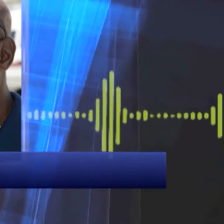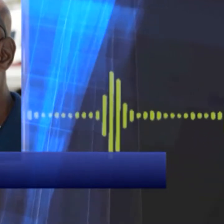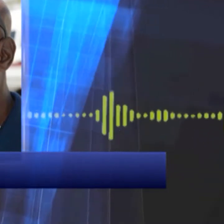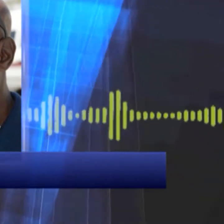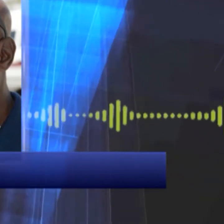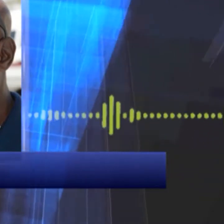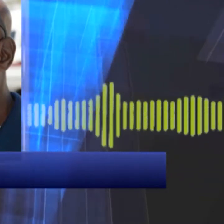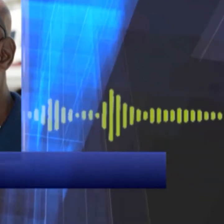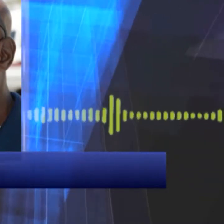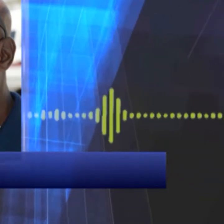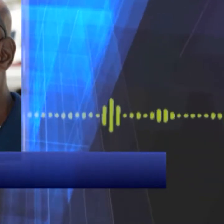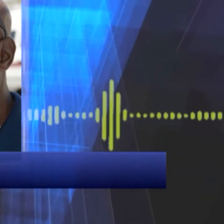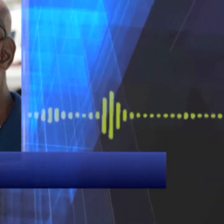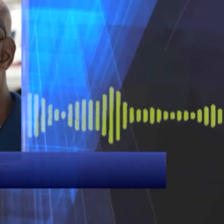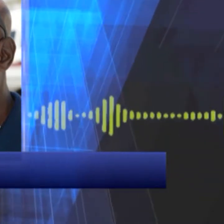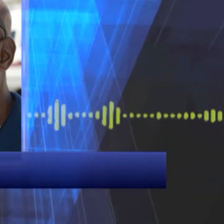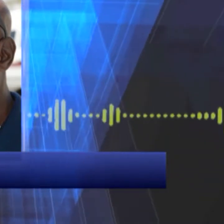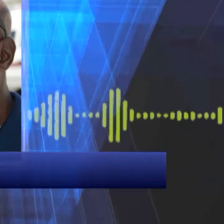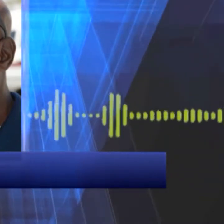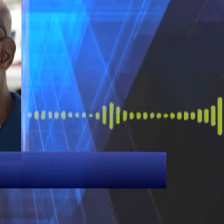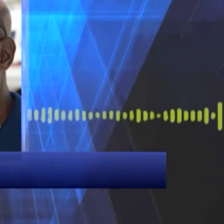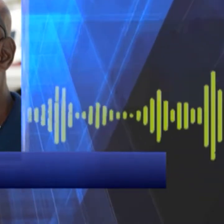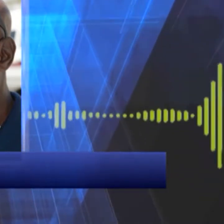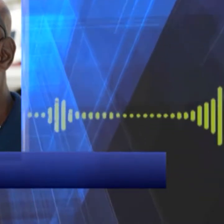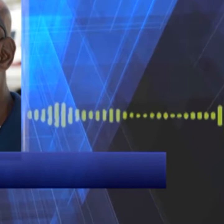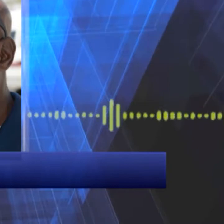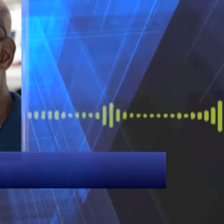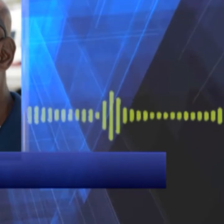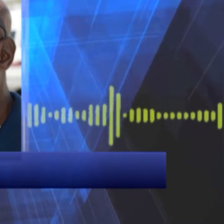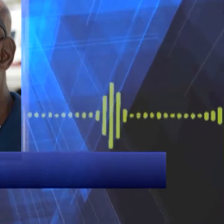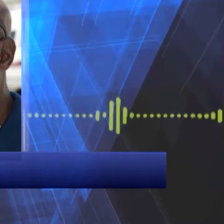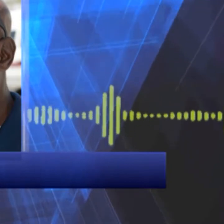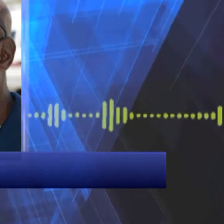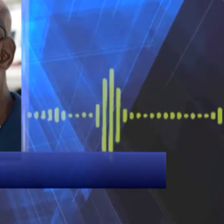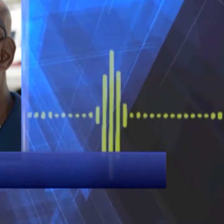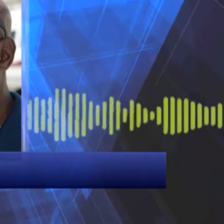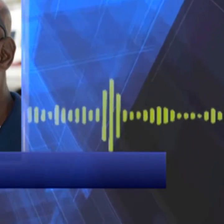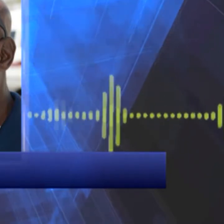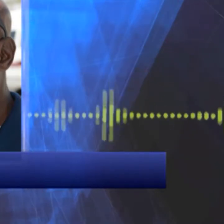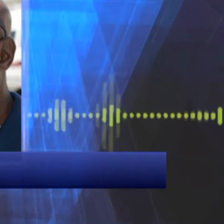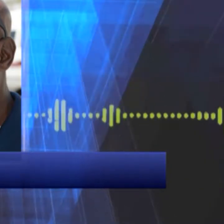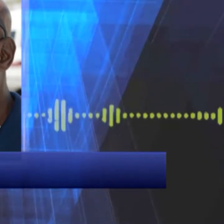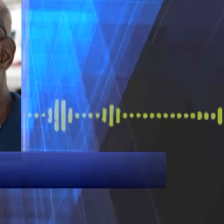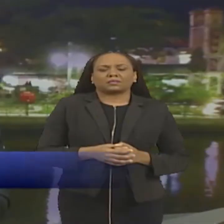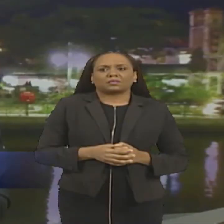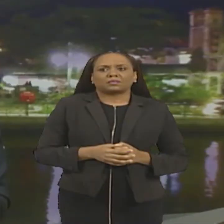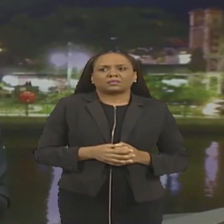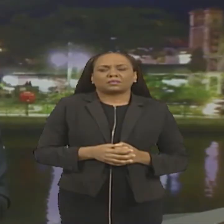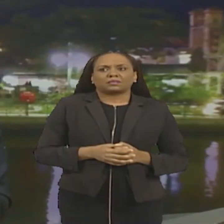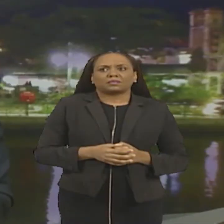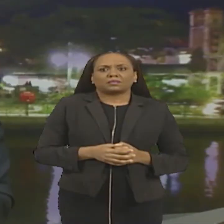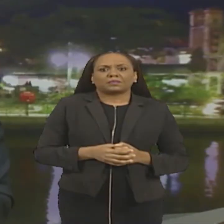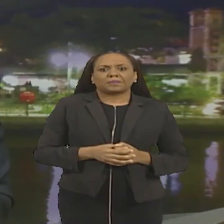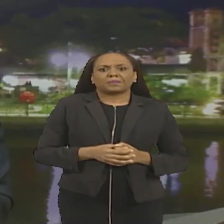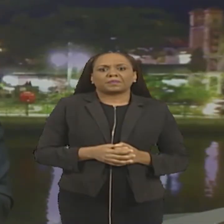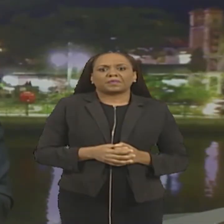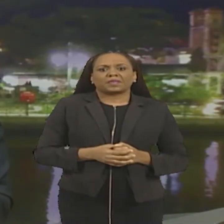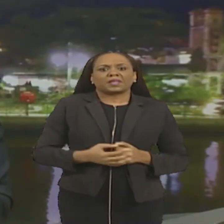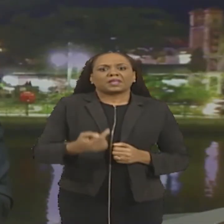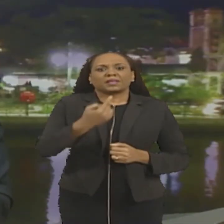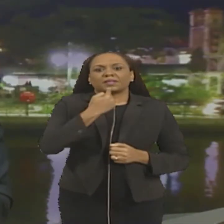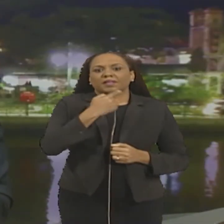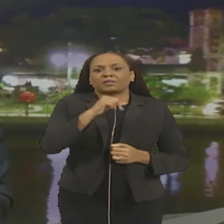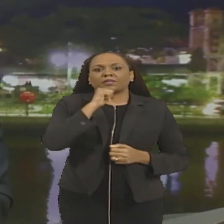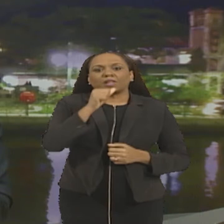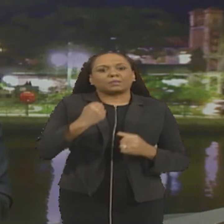will get back to us, and we should await that response. Anything else is very immature. Mr. Haynes says